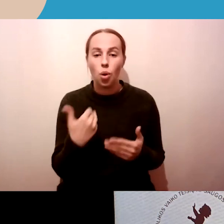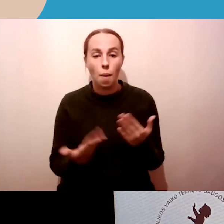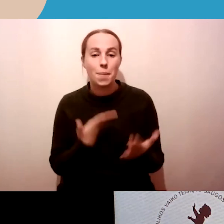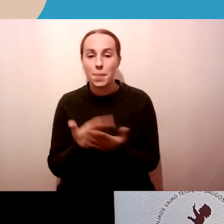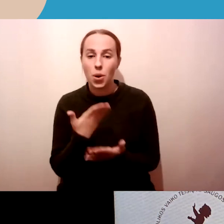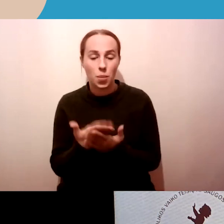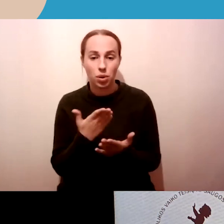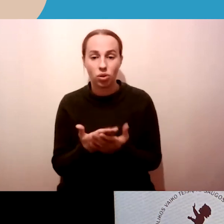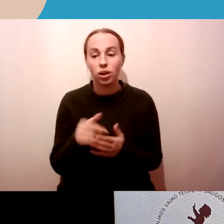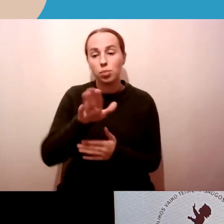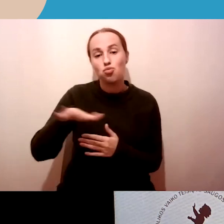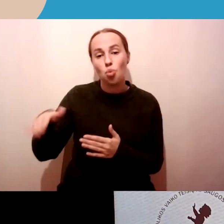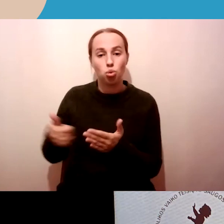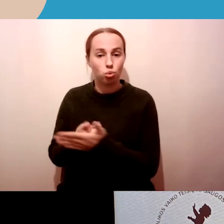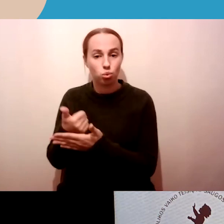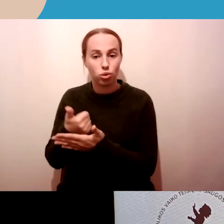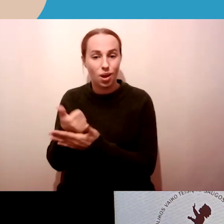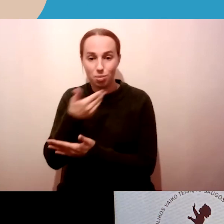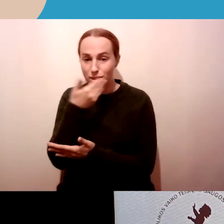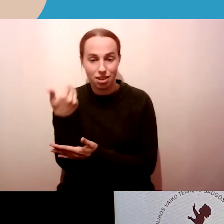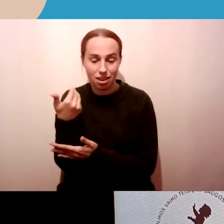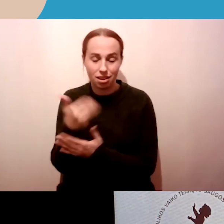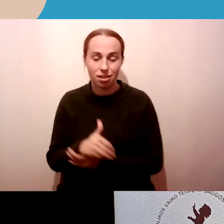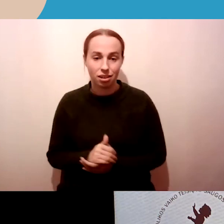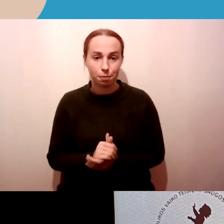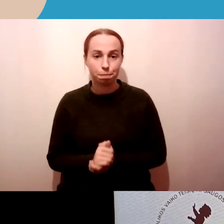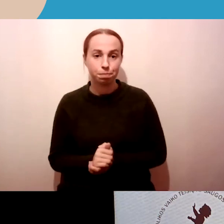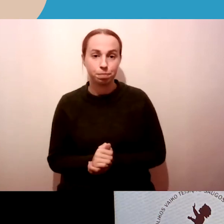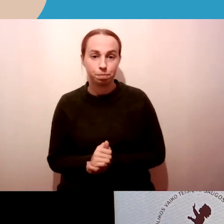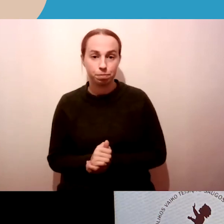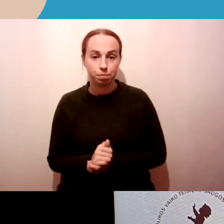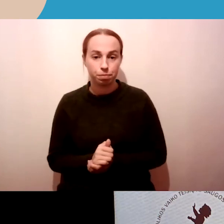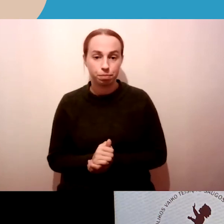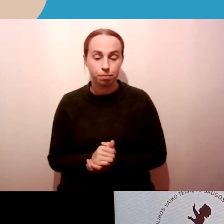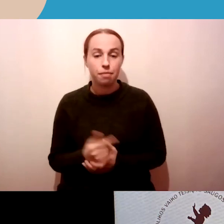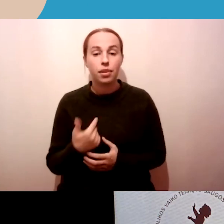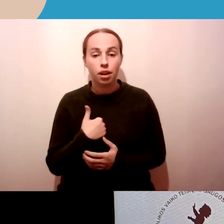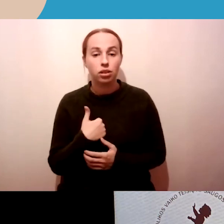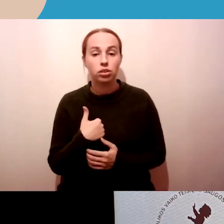management was inappropriate, that